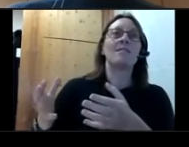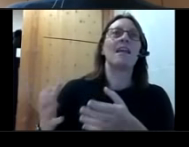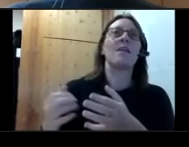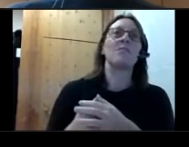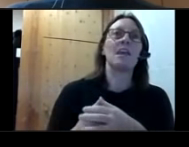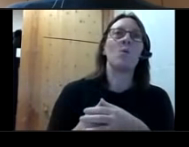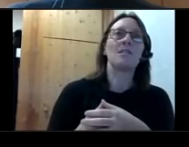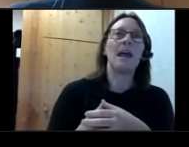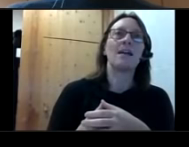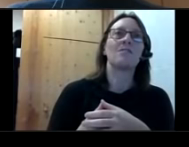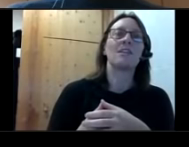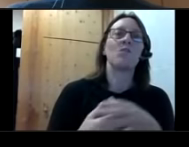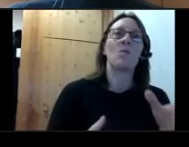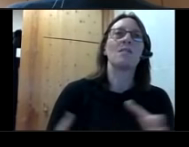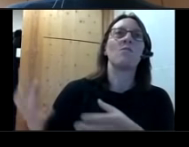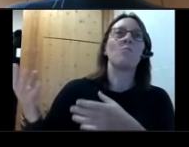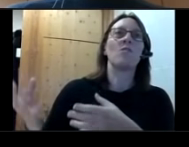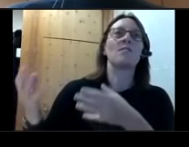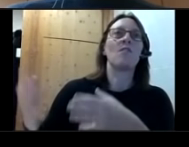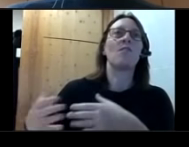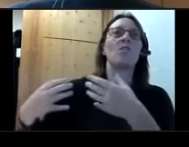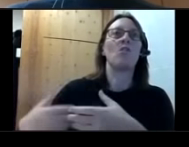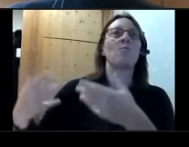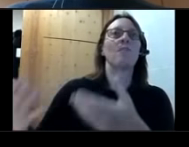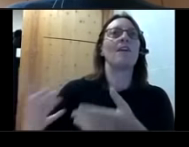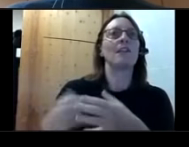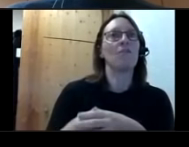Otherwise, it's the same as the Equality Act, that it will go into a process